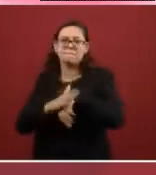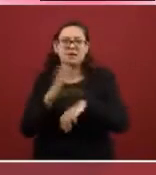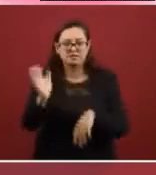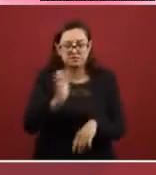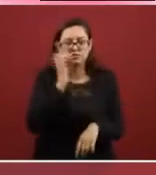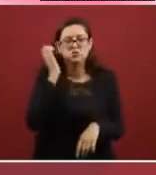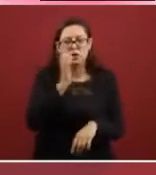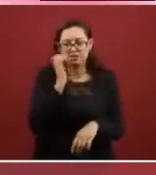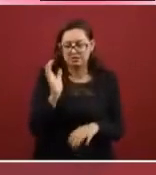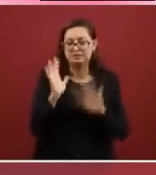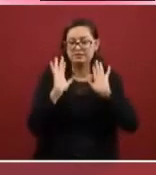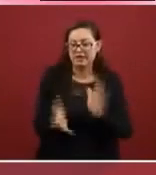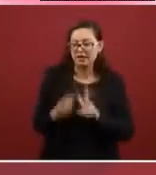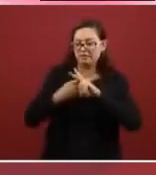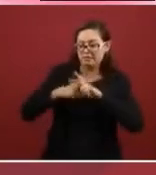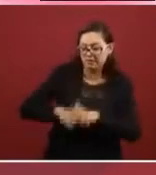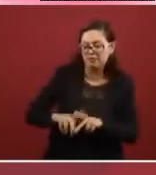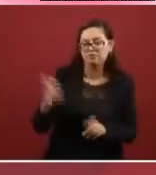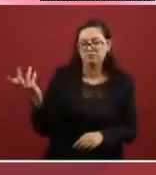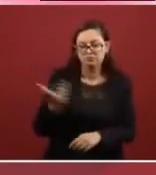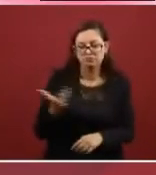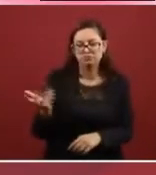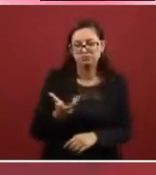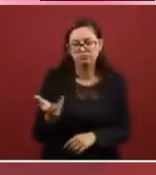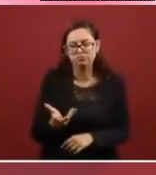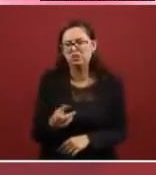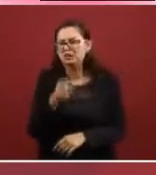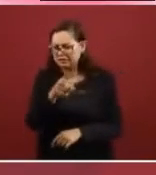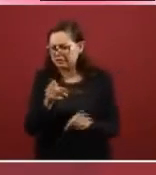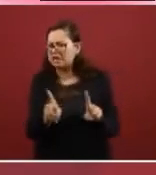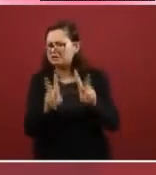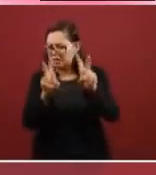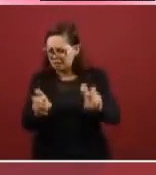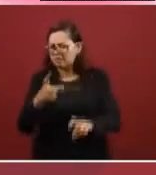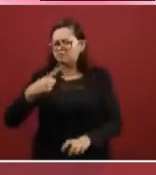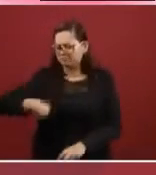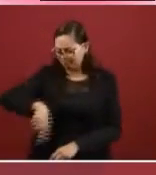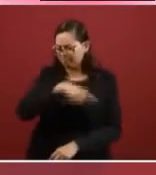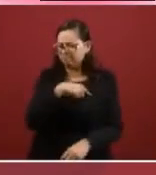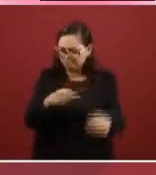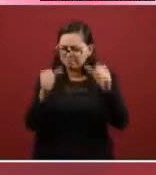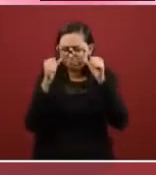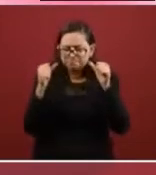haciendo. We are already working on that. Vamos a ver este tema. We'll deal with this matter.